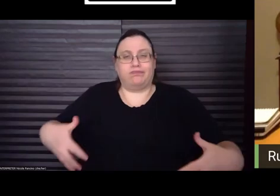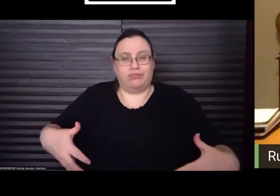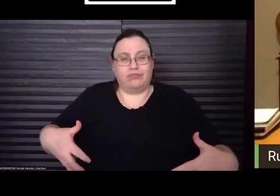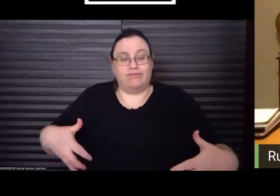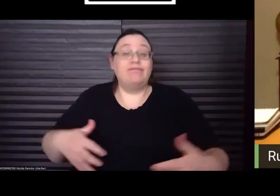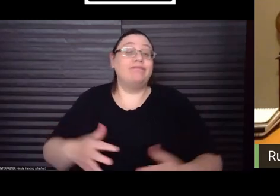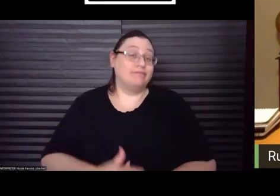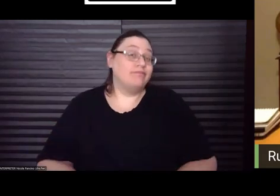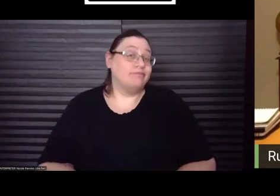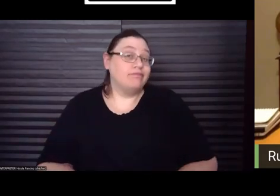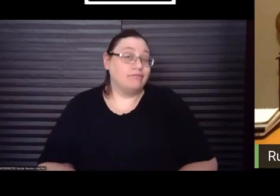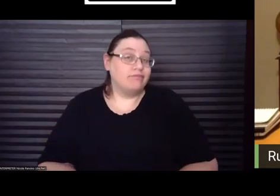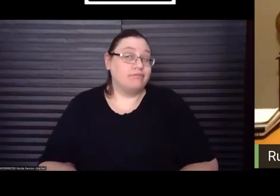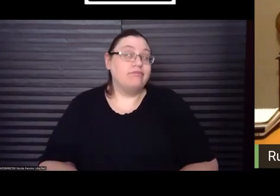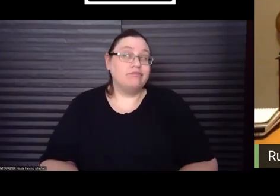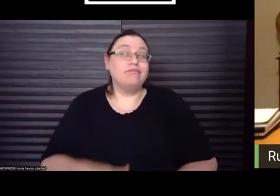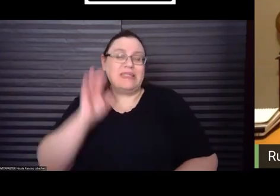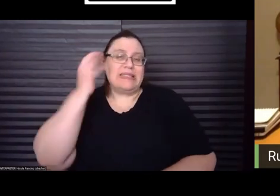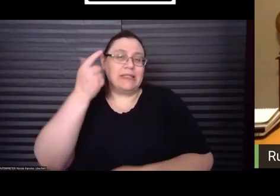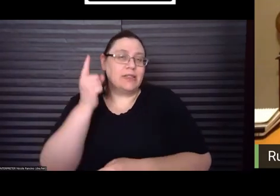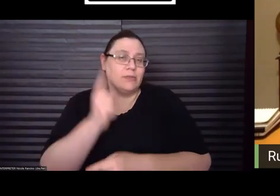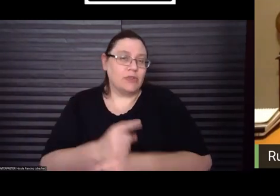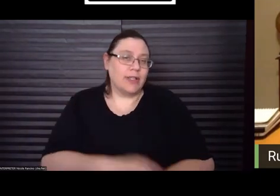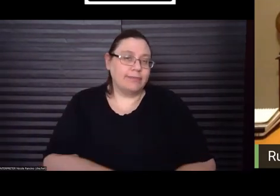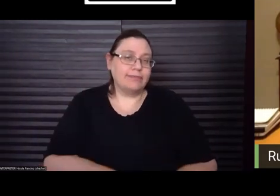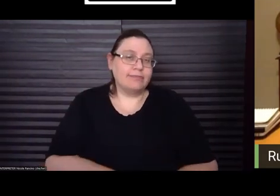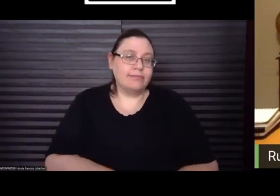Yes, that seems right.